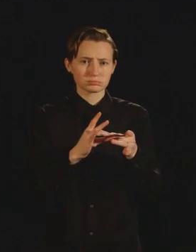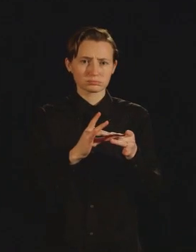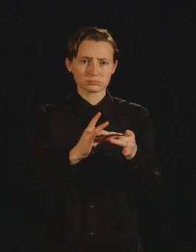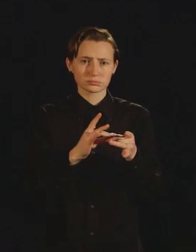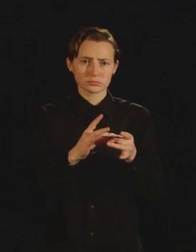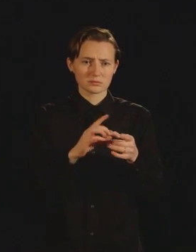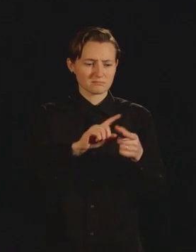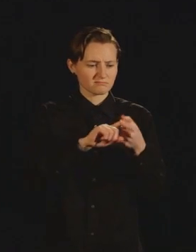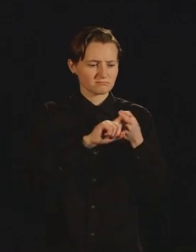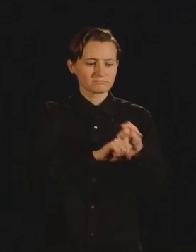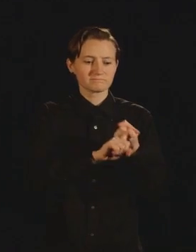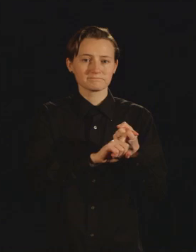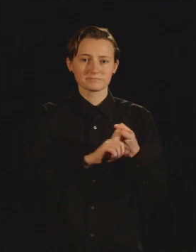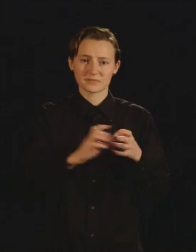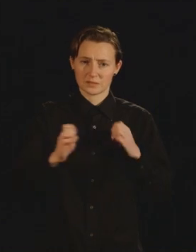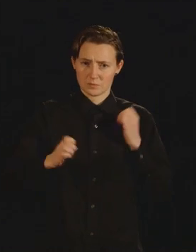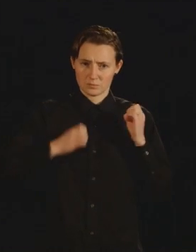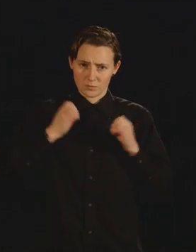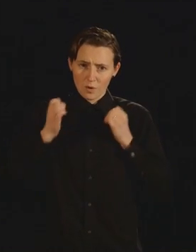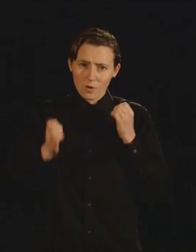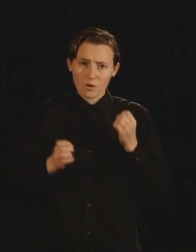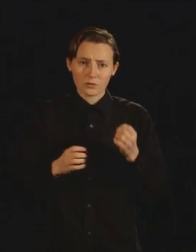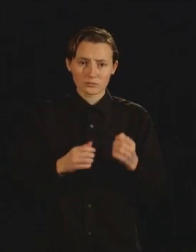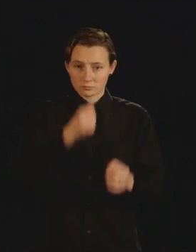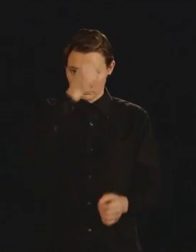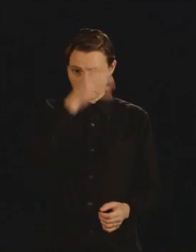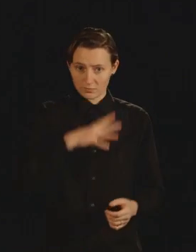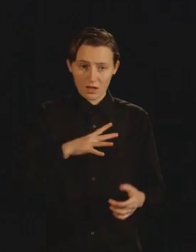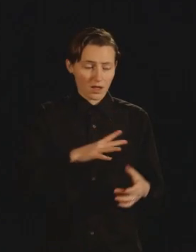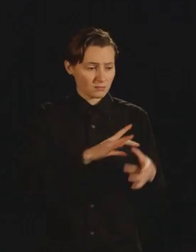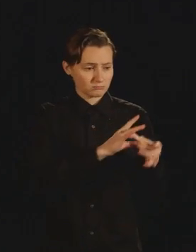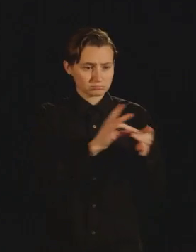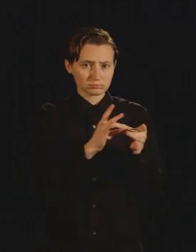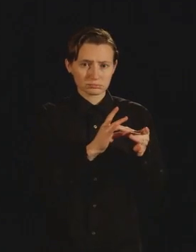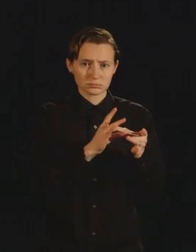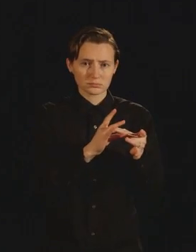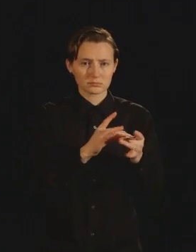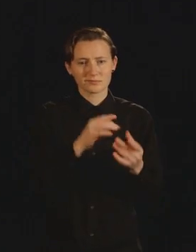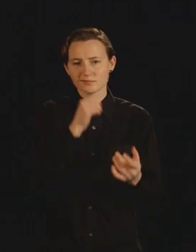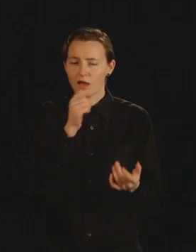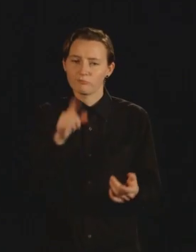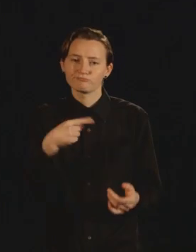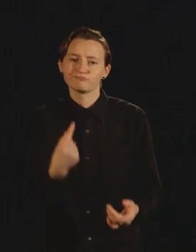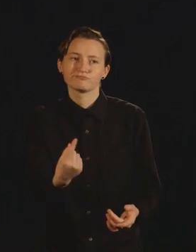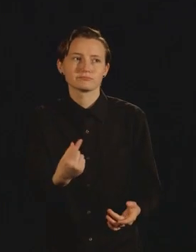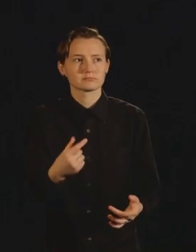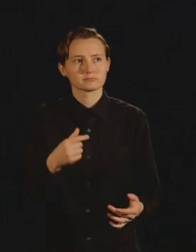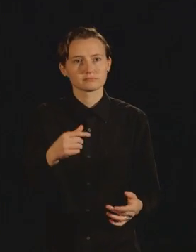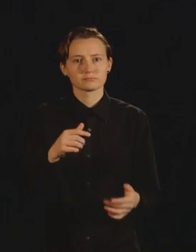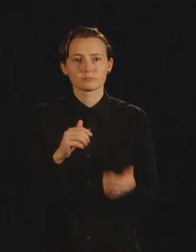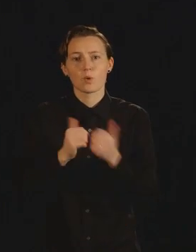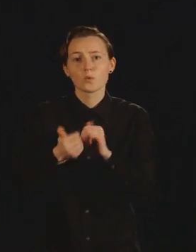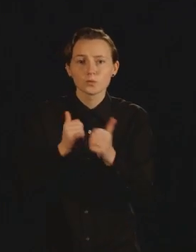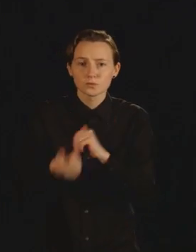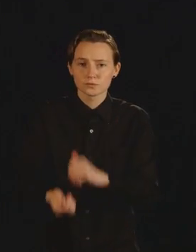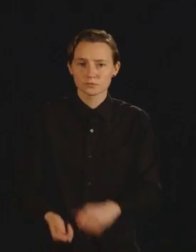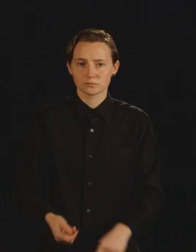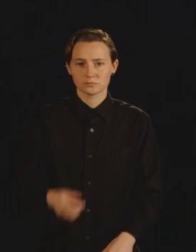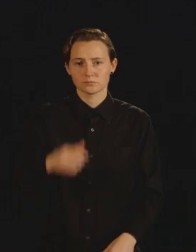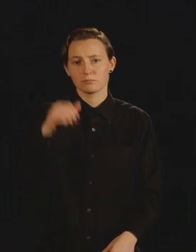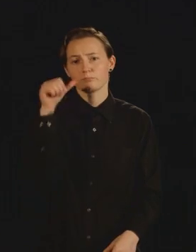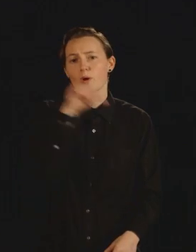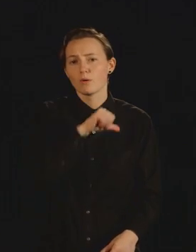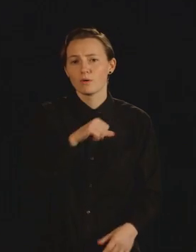form emotional, rich, tender relationships with other men beyond the sports bar and the athletic